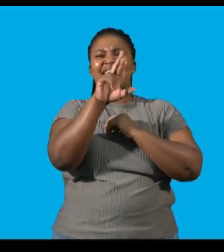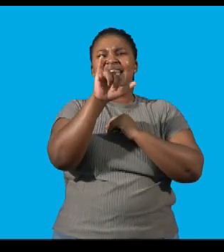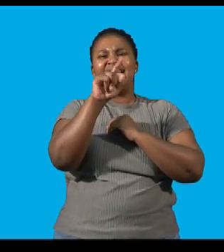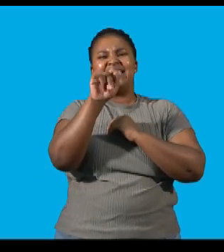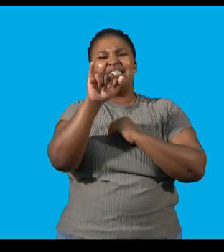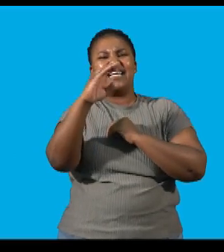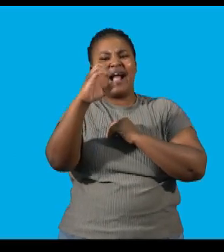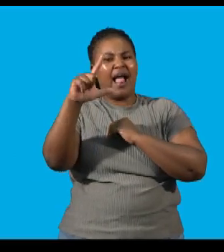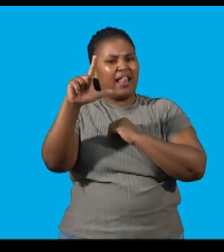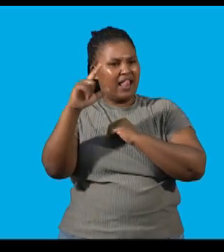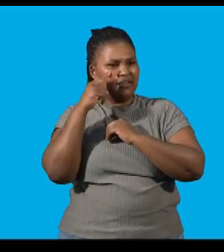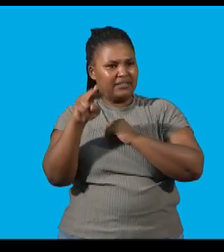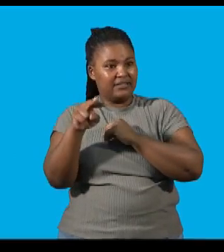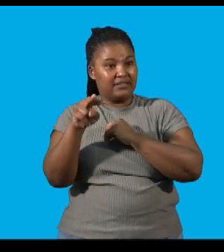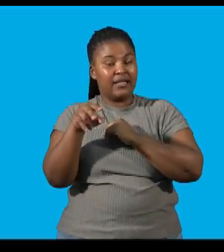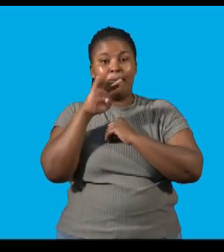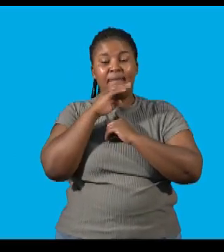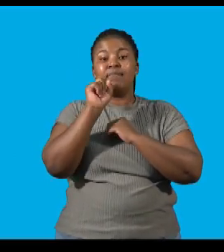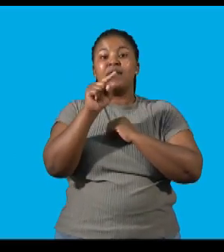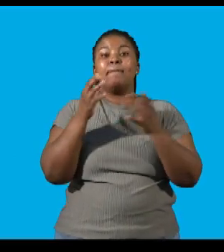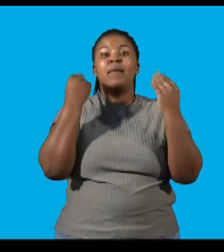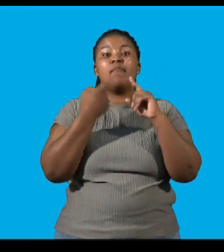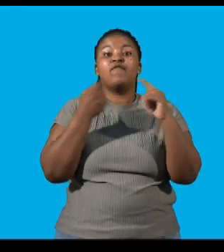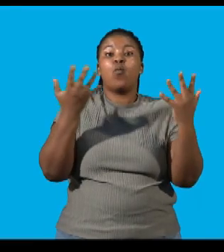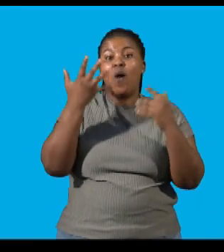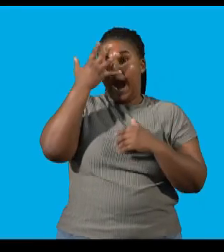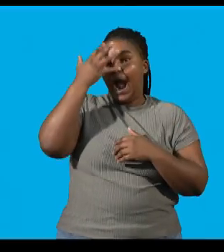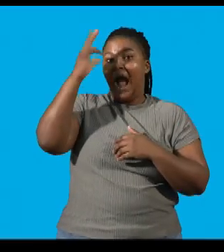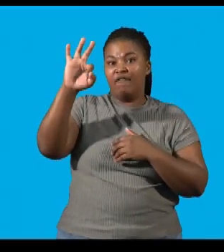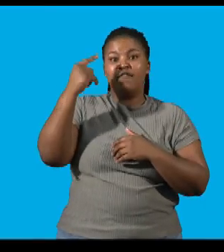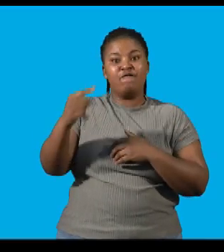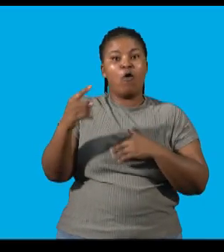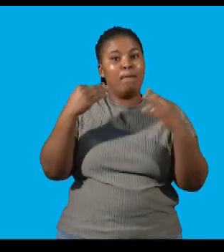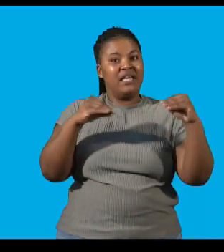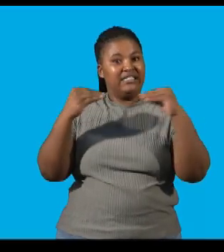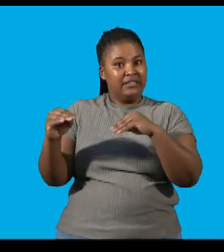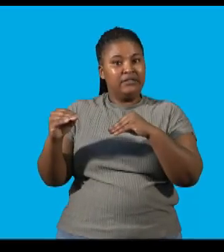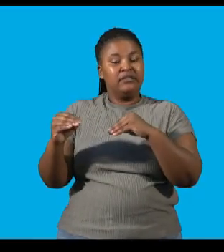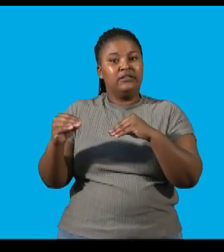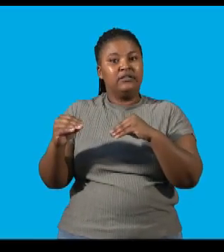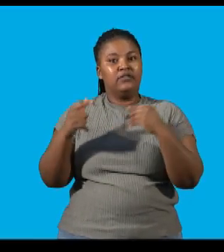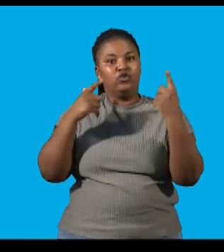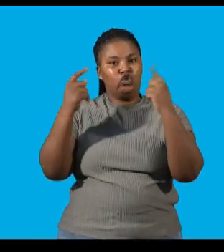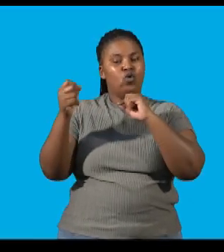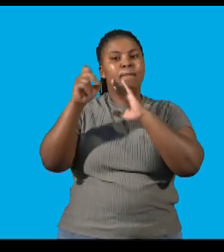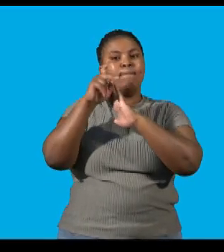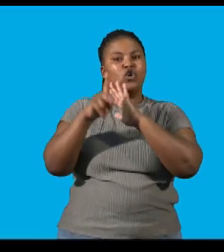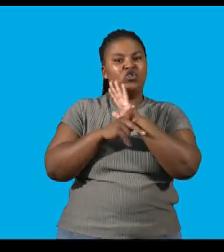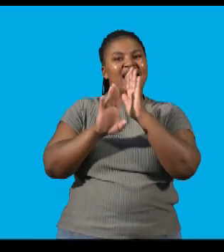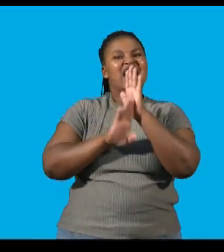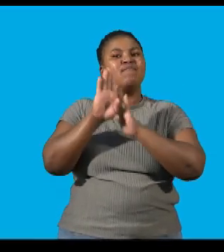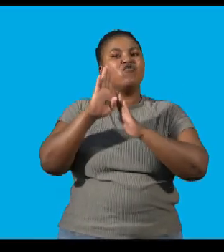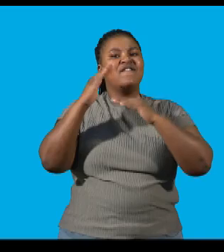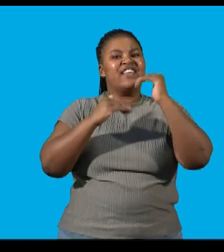infrastructure. So it is given by the government to such businesses that undertake projects that